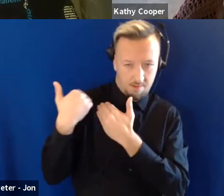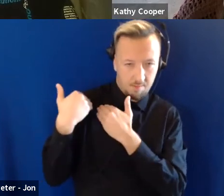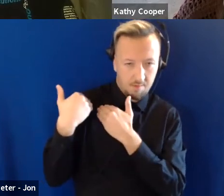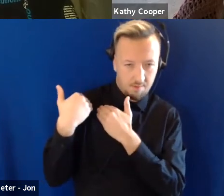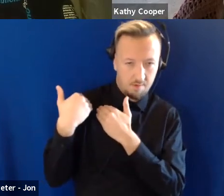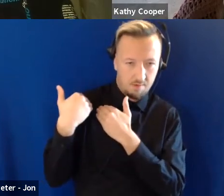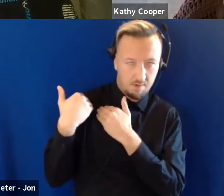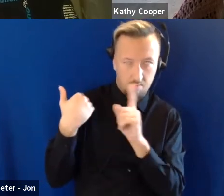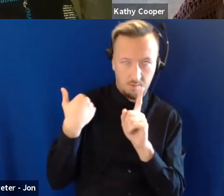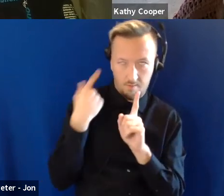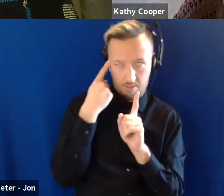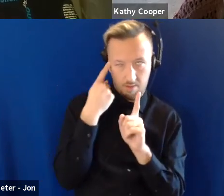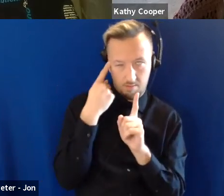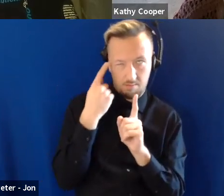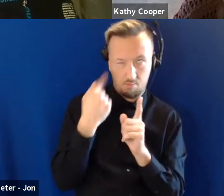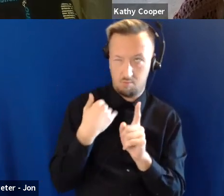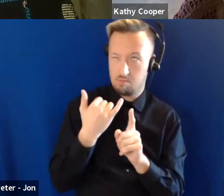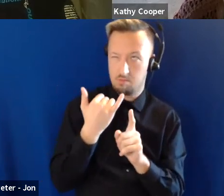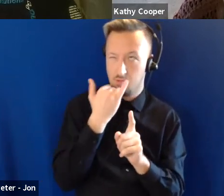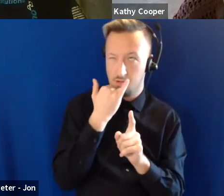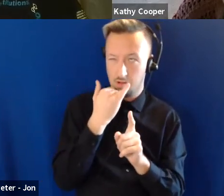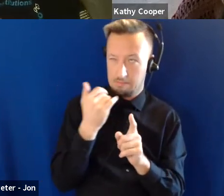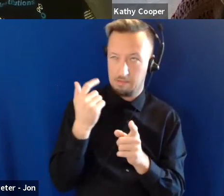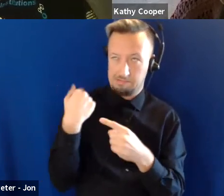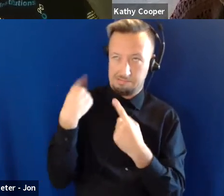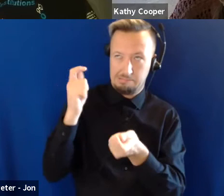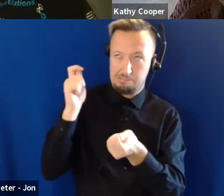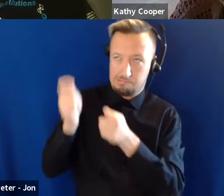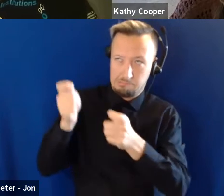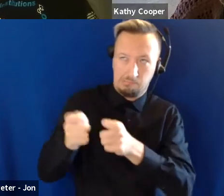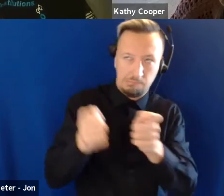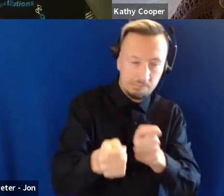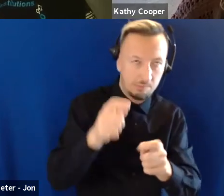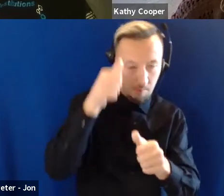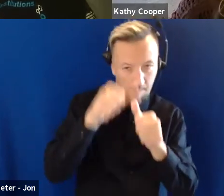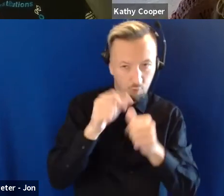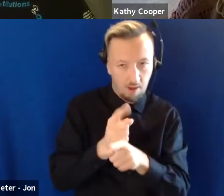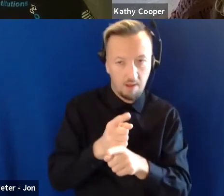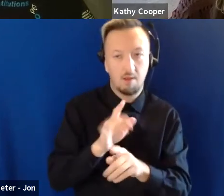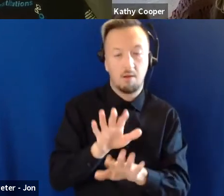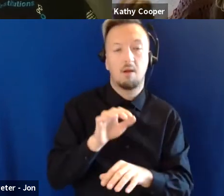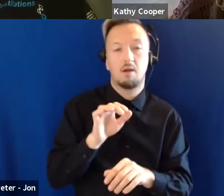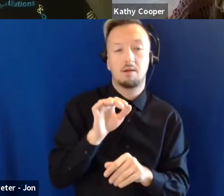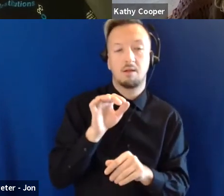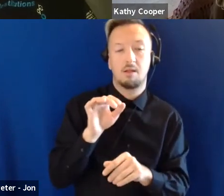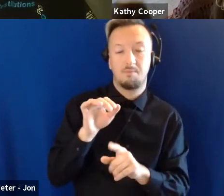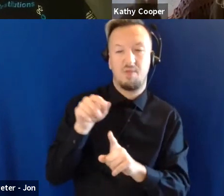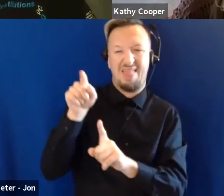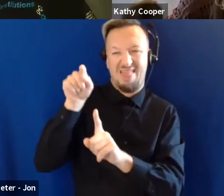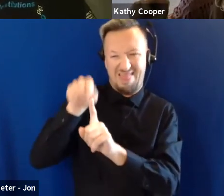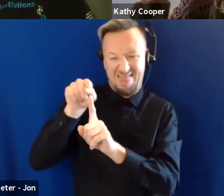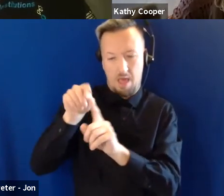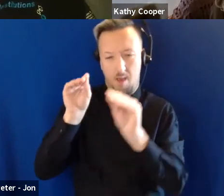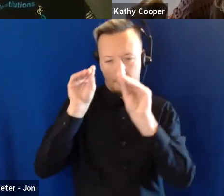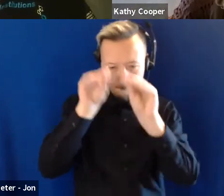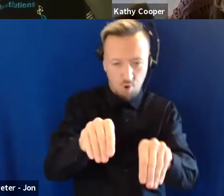me think if this is right, it's changed a couple of times. they put it all into the system, and then I